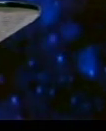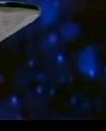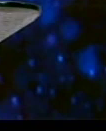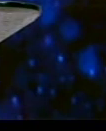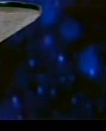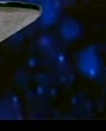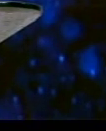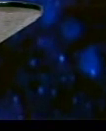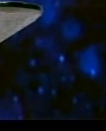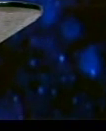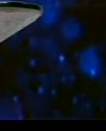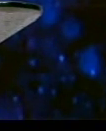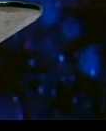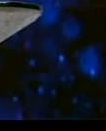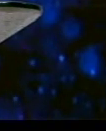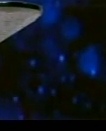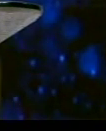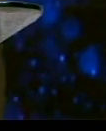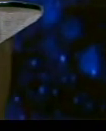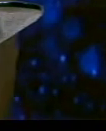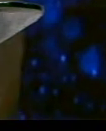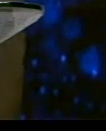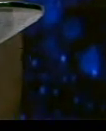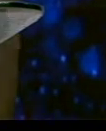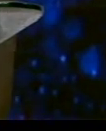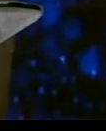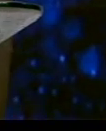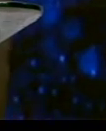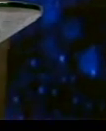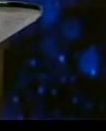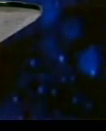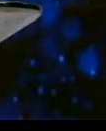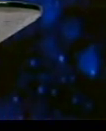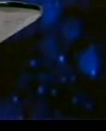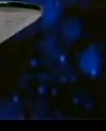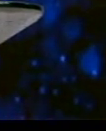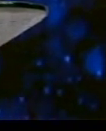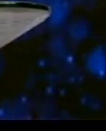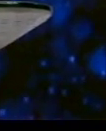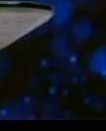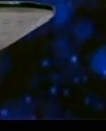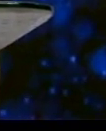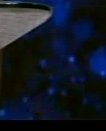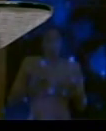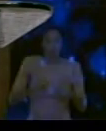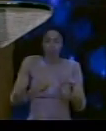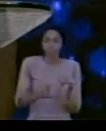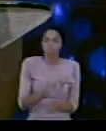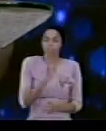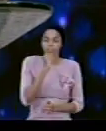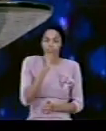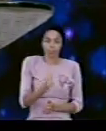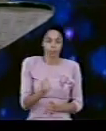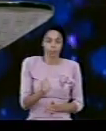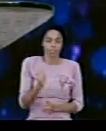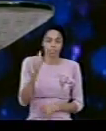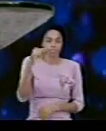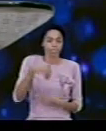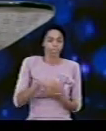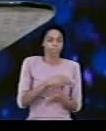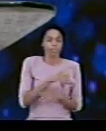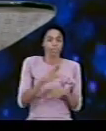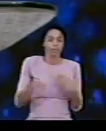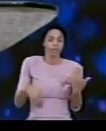is written, cursed is everyone that continueth not in